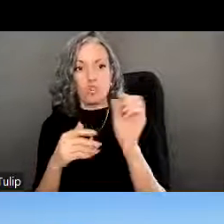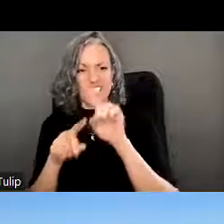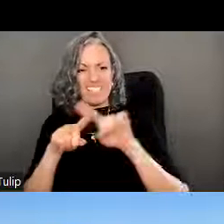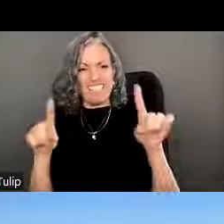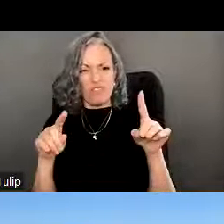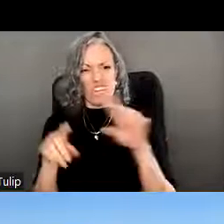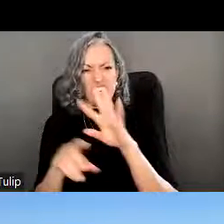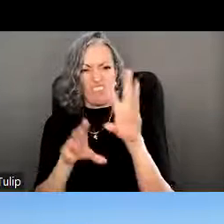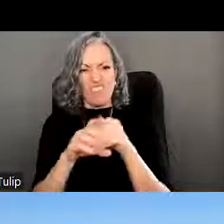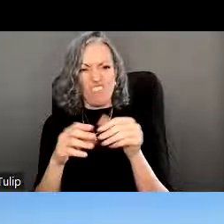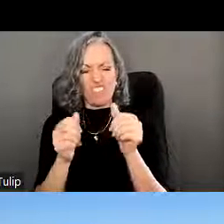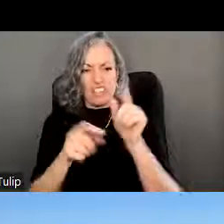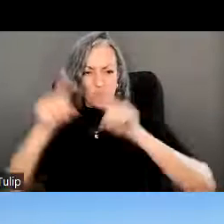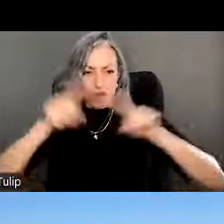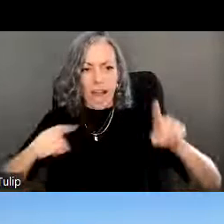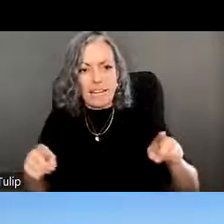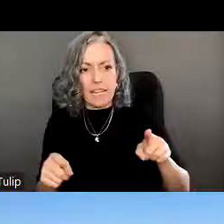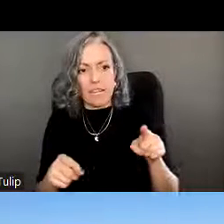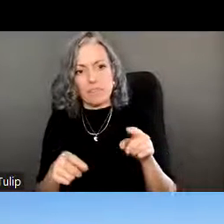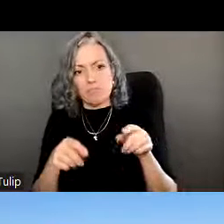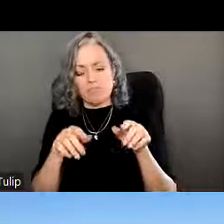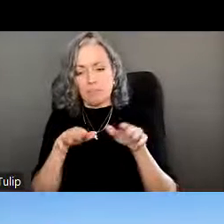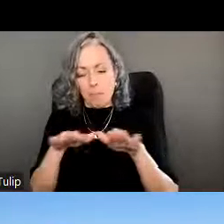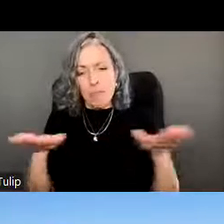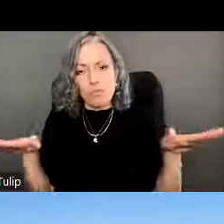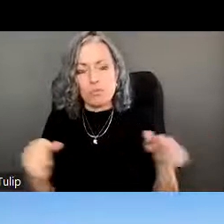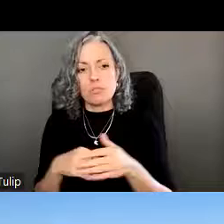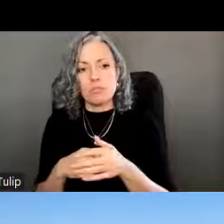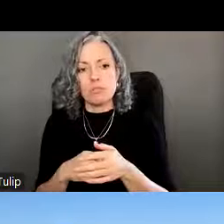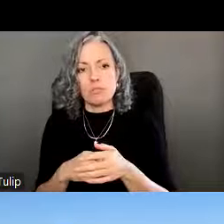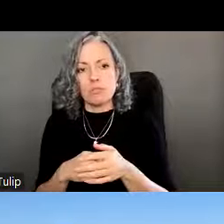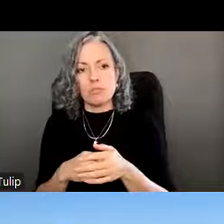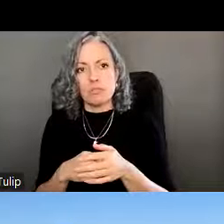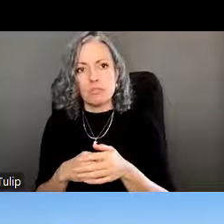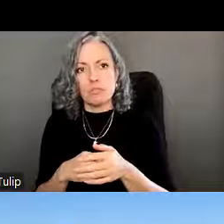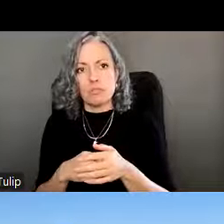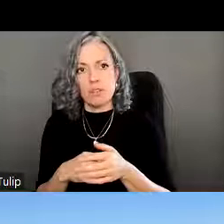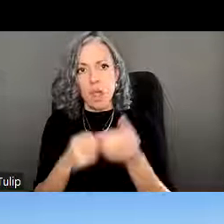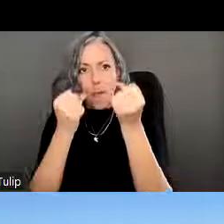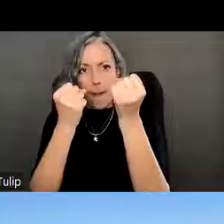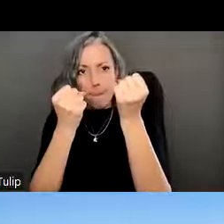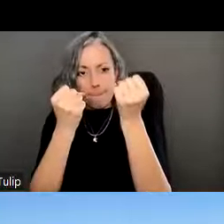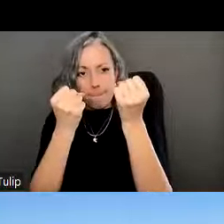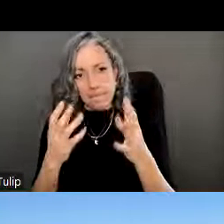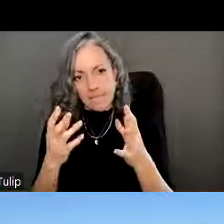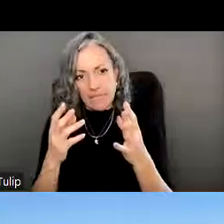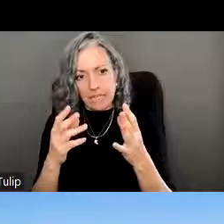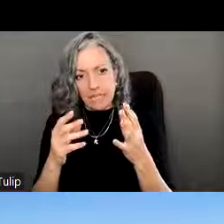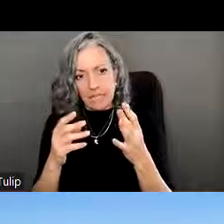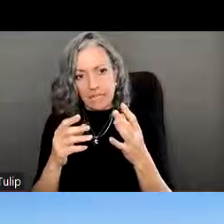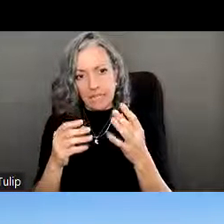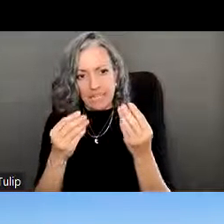content across a variety of platforms. And many of these pieces